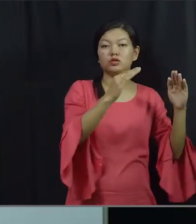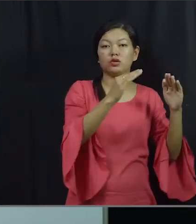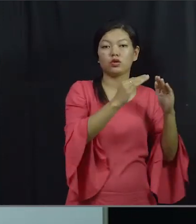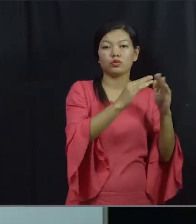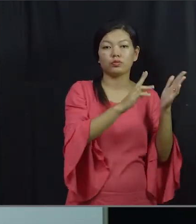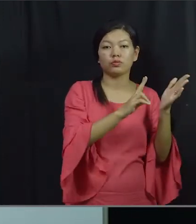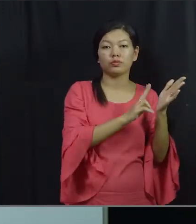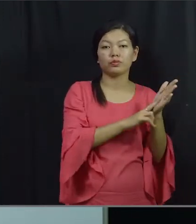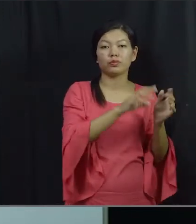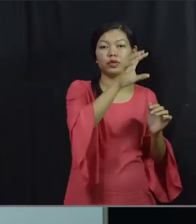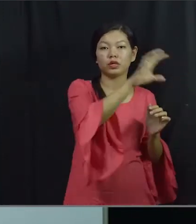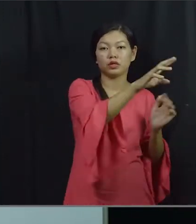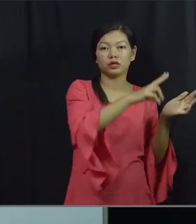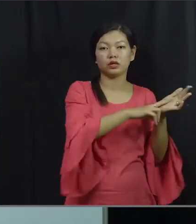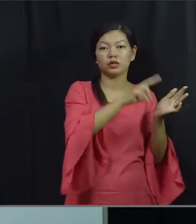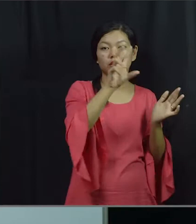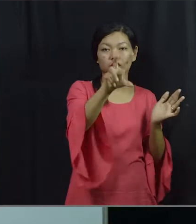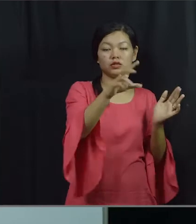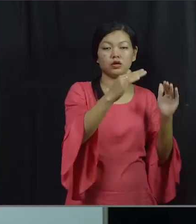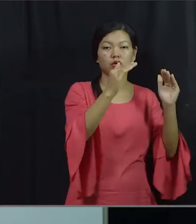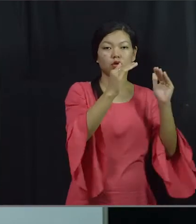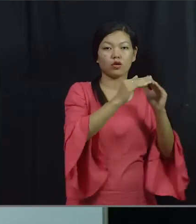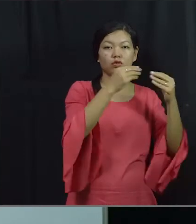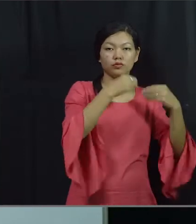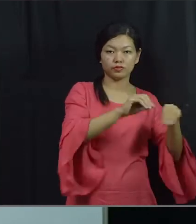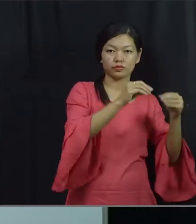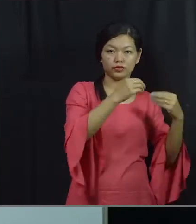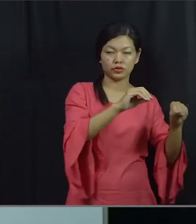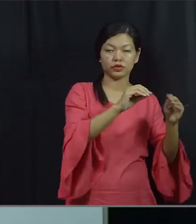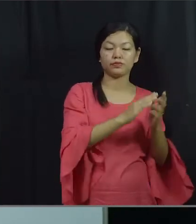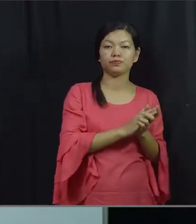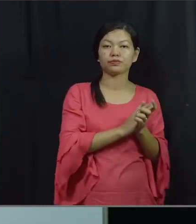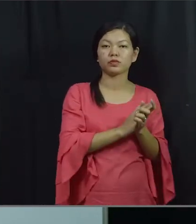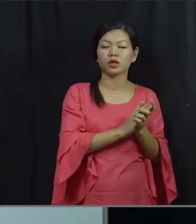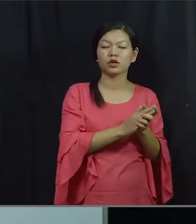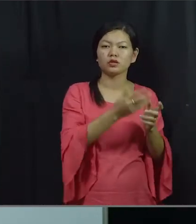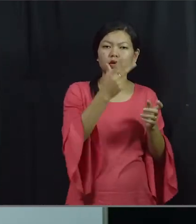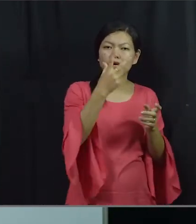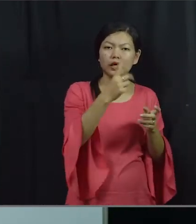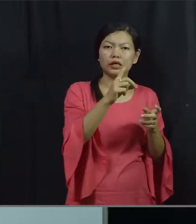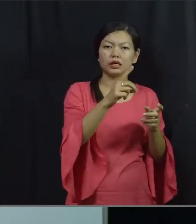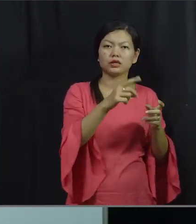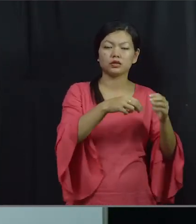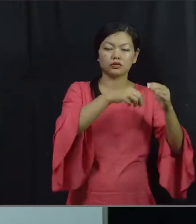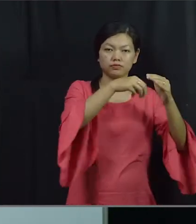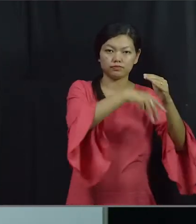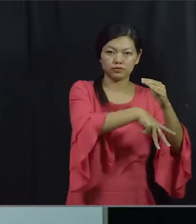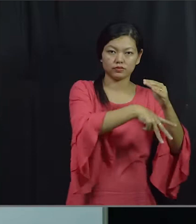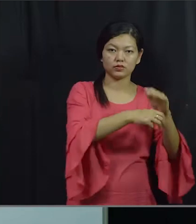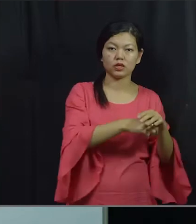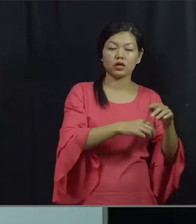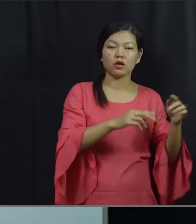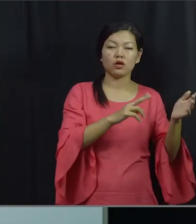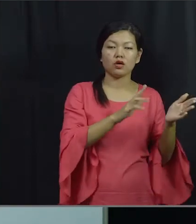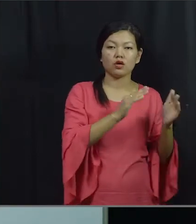national boundary, that is called home trade. Again, this home trade can be again further classified into local